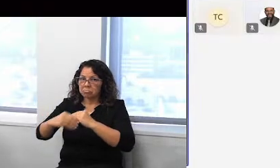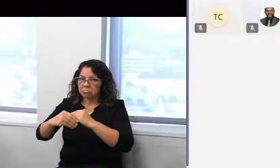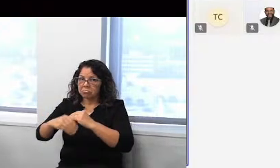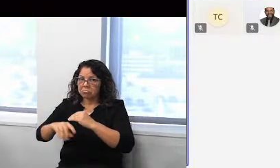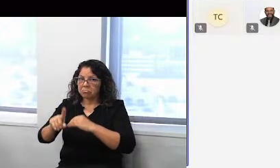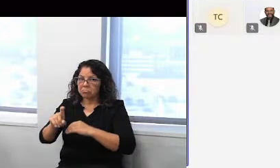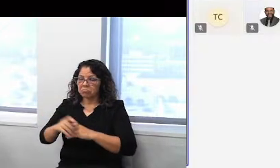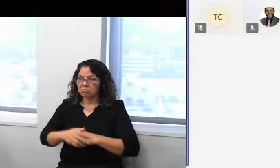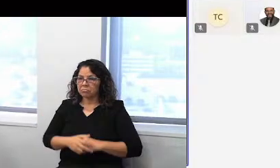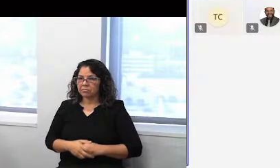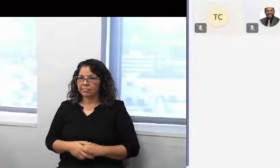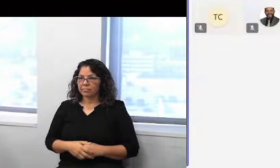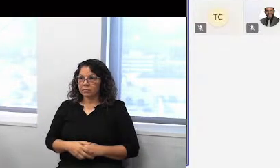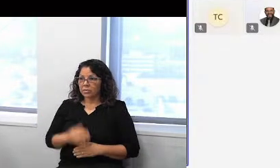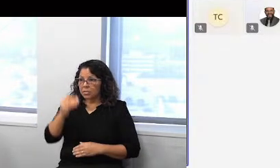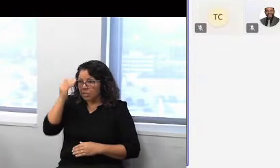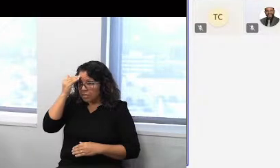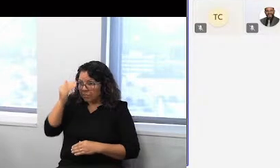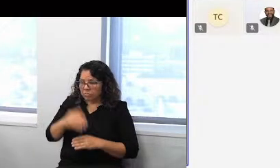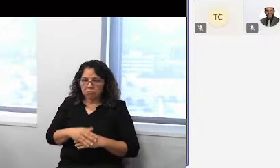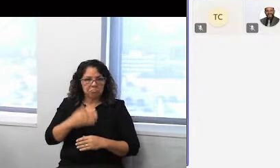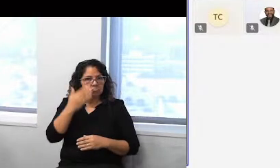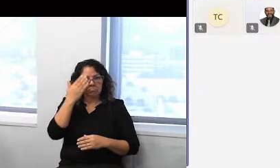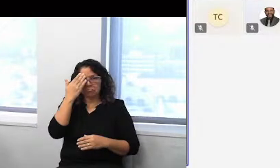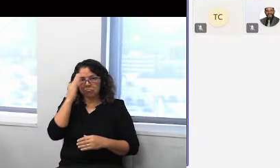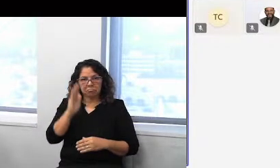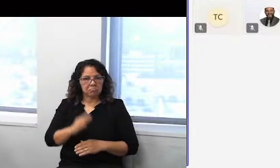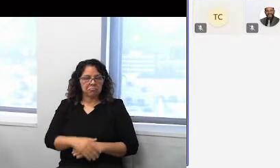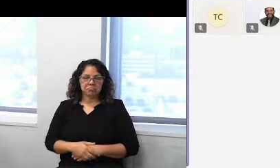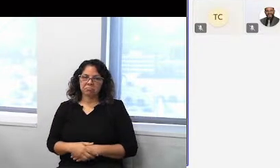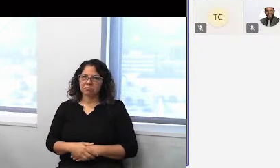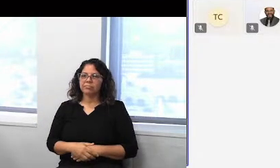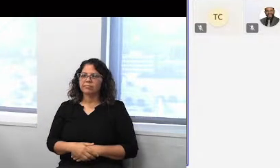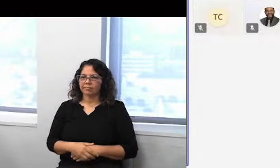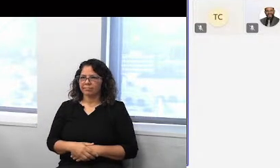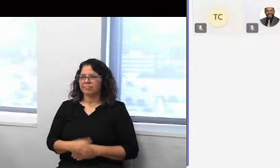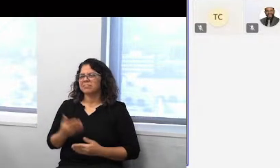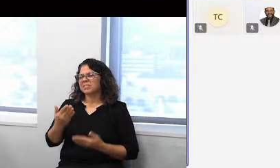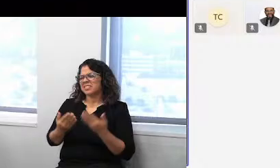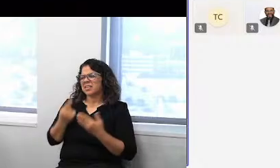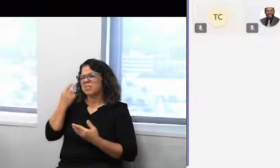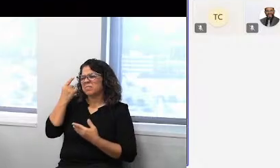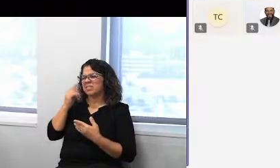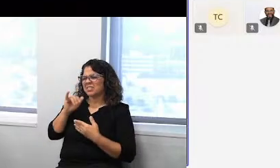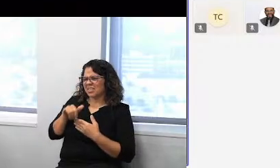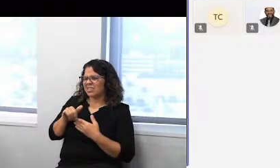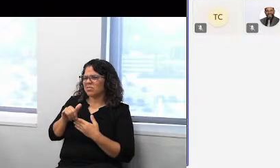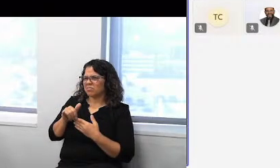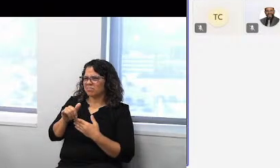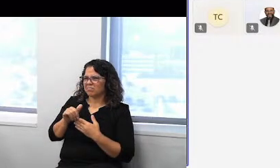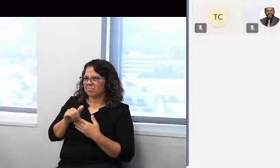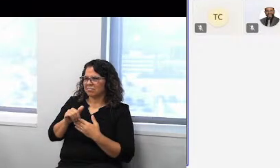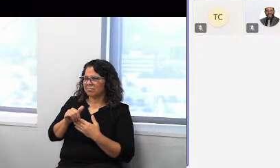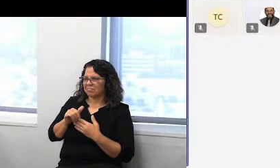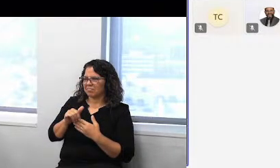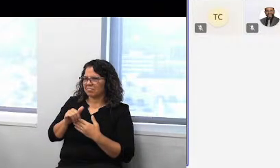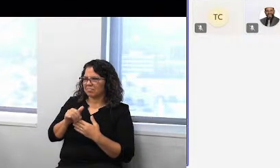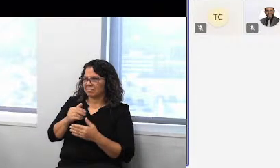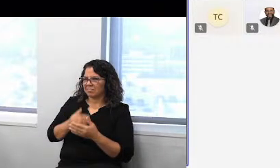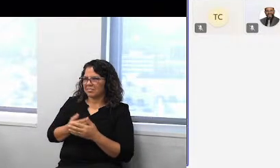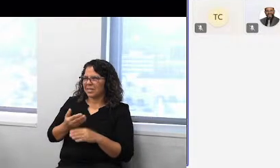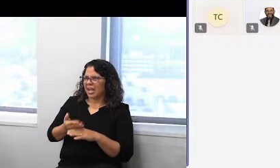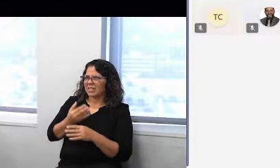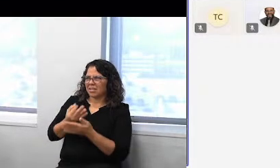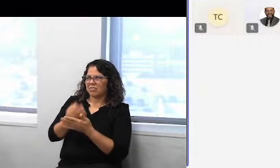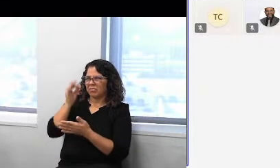I don't. Okay. Let's see if we can think about that between now and federal funds day. How's that? Is that okay, sir? You asked for a yes or no?